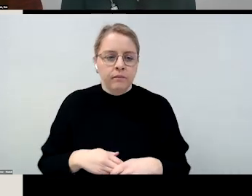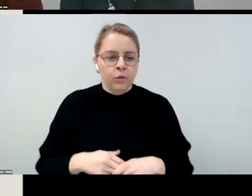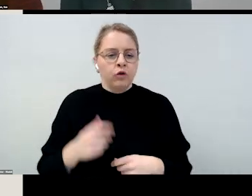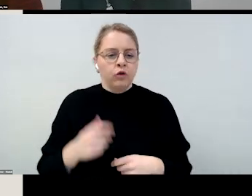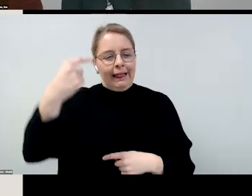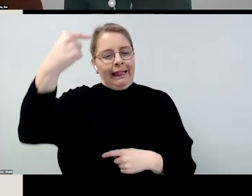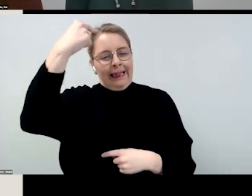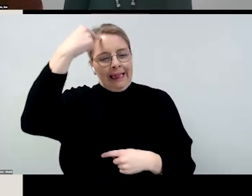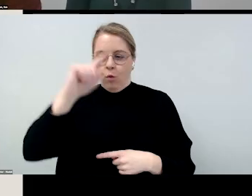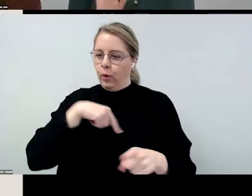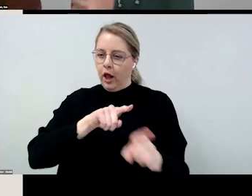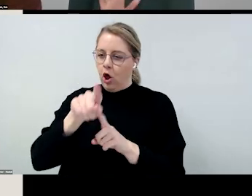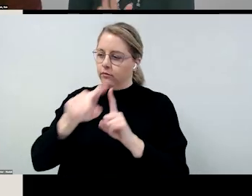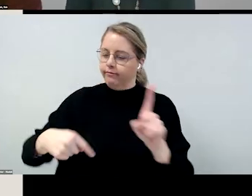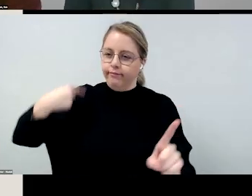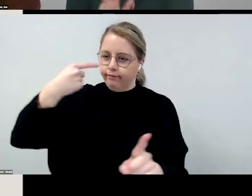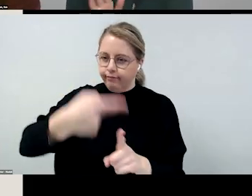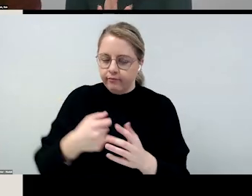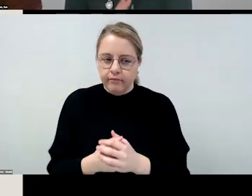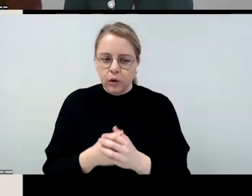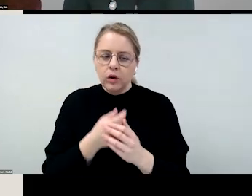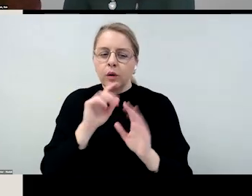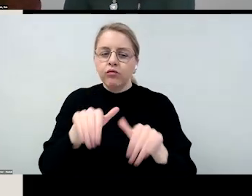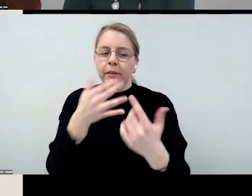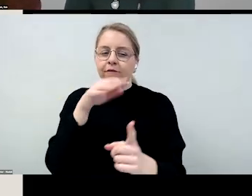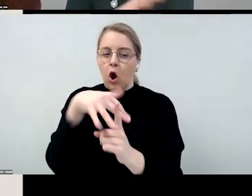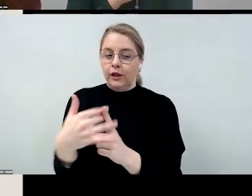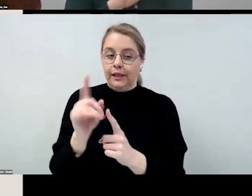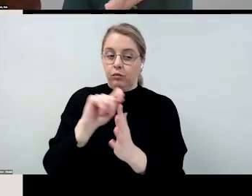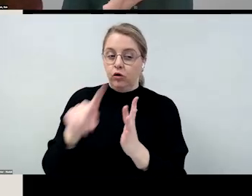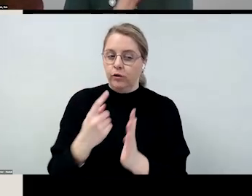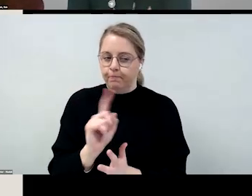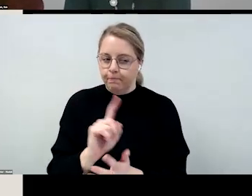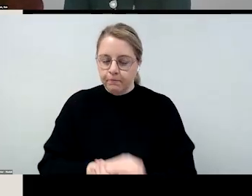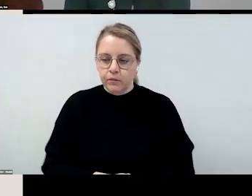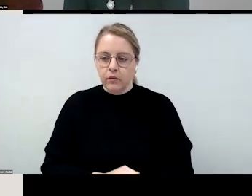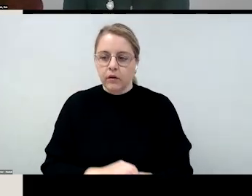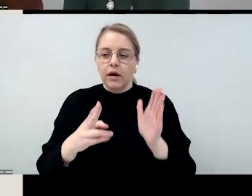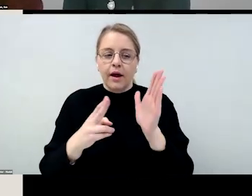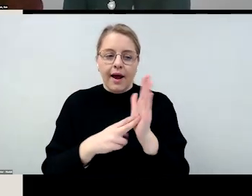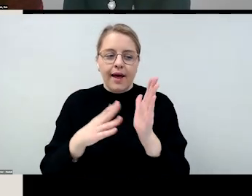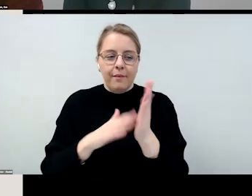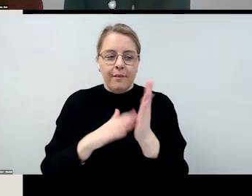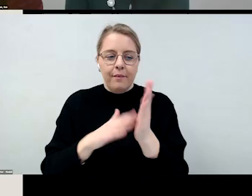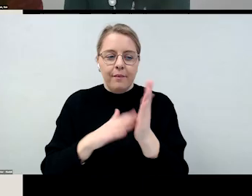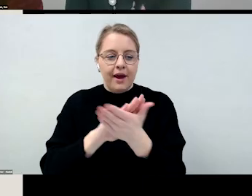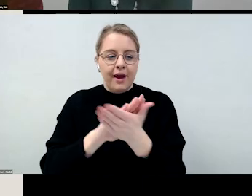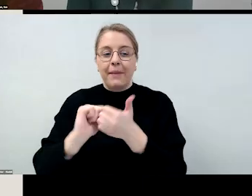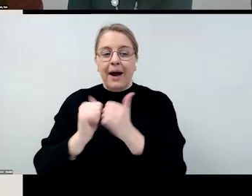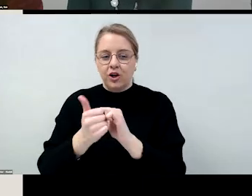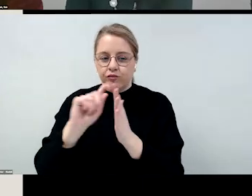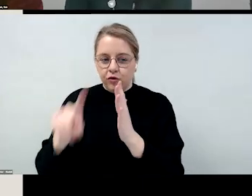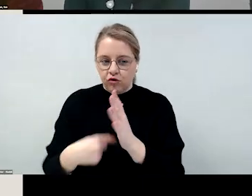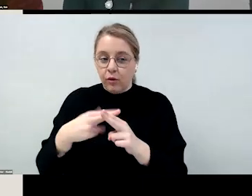things that we've learnt so far. So just to give a bit of context to the project that I've been referring to, it's an NHMRC partnership project that goes